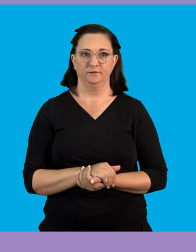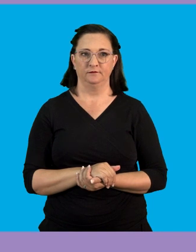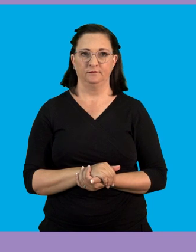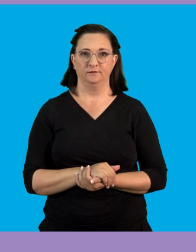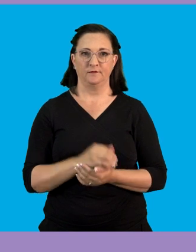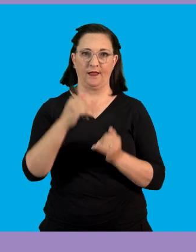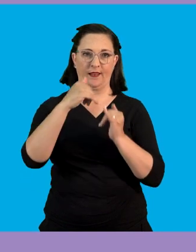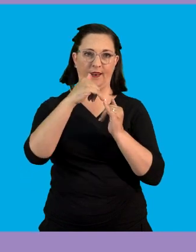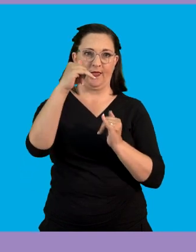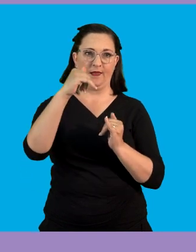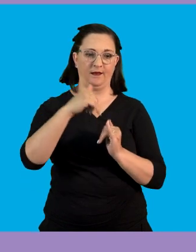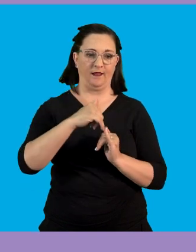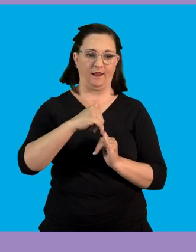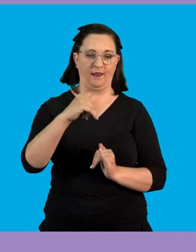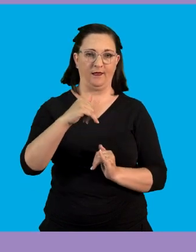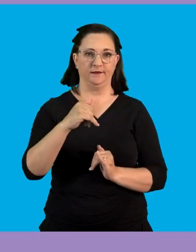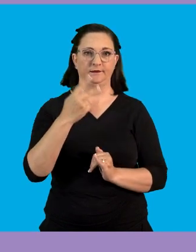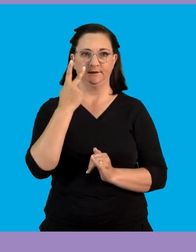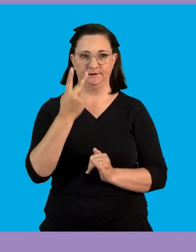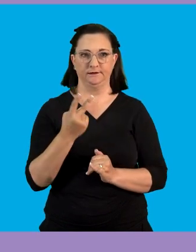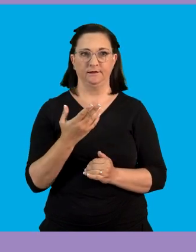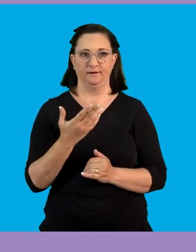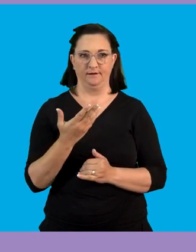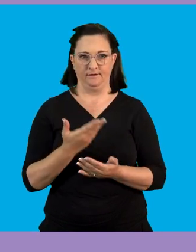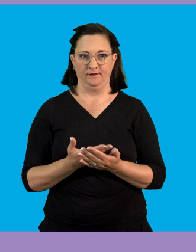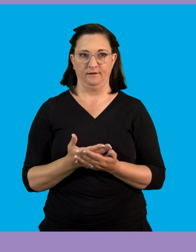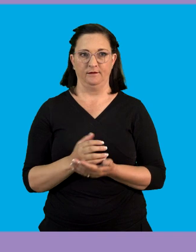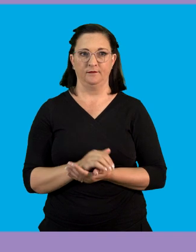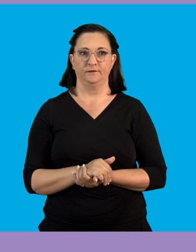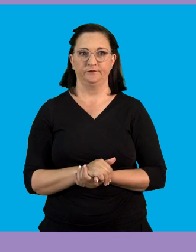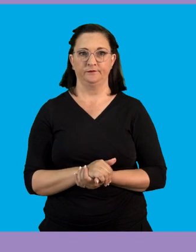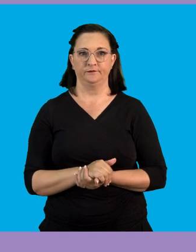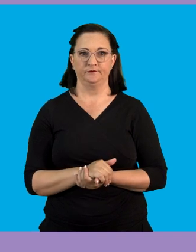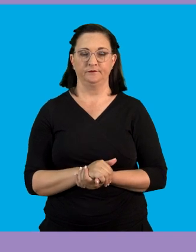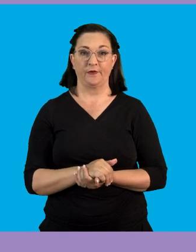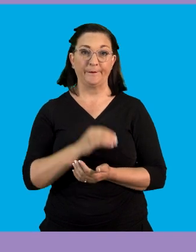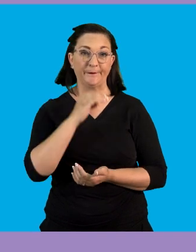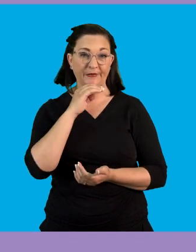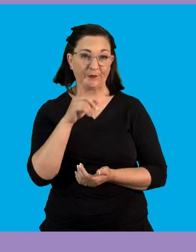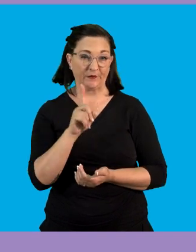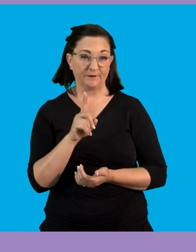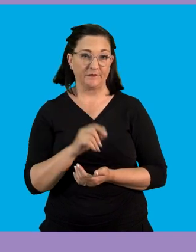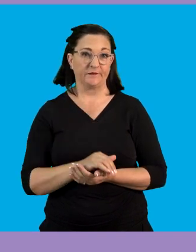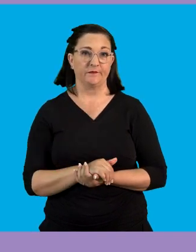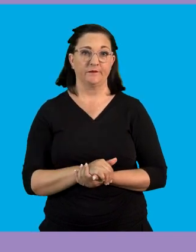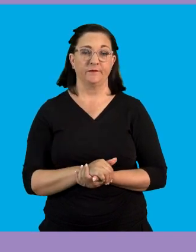There is a single line there and a single line there. That marking and that marking means